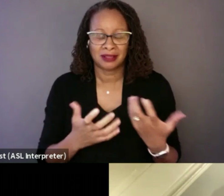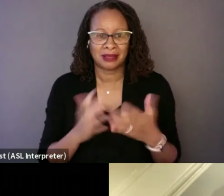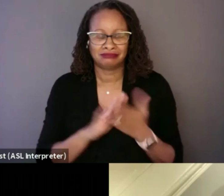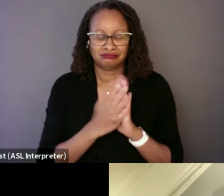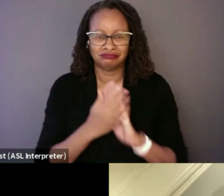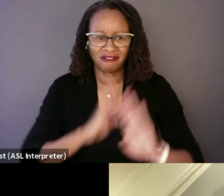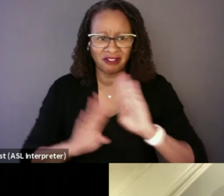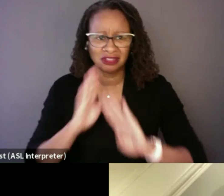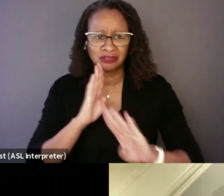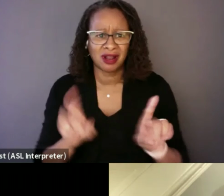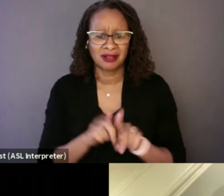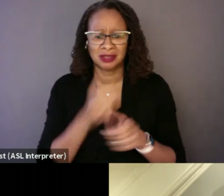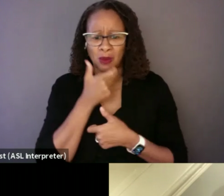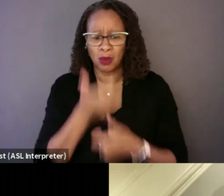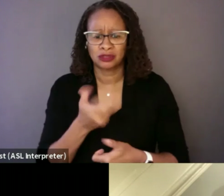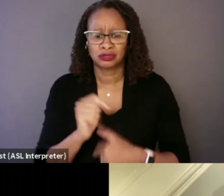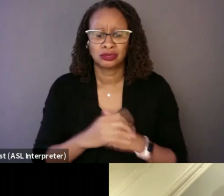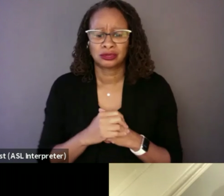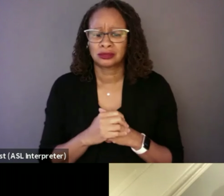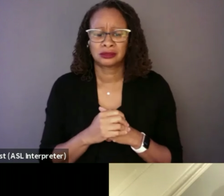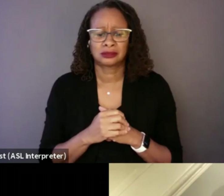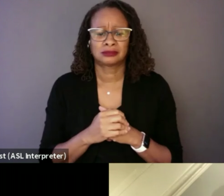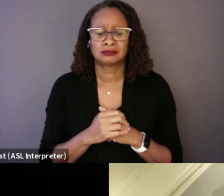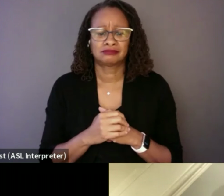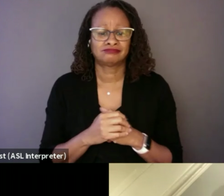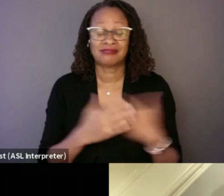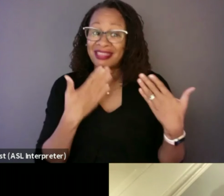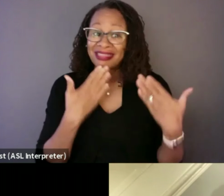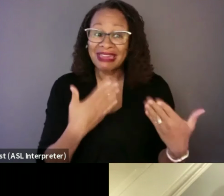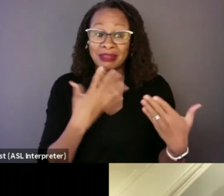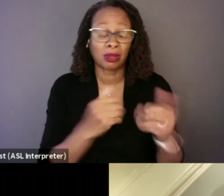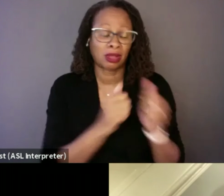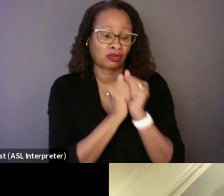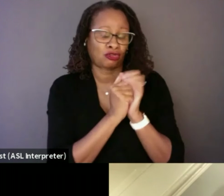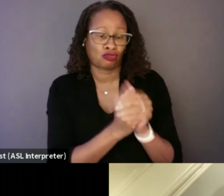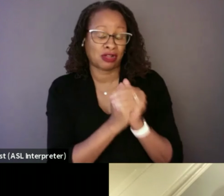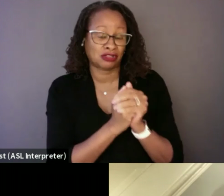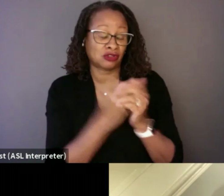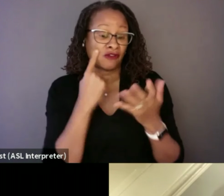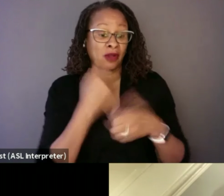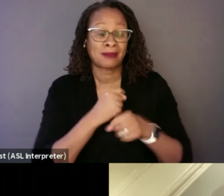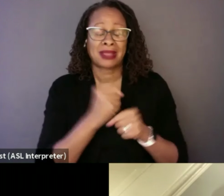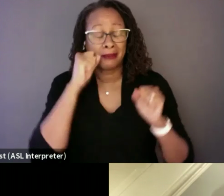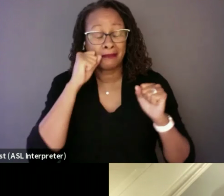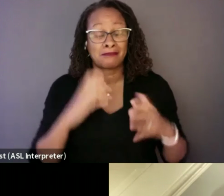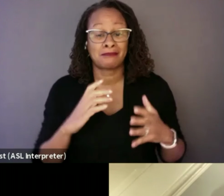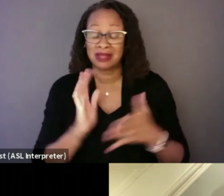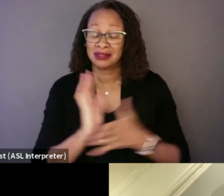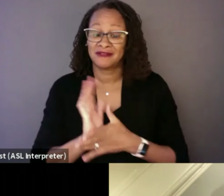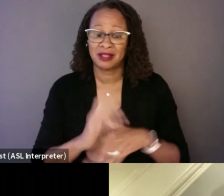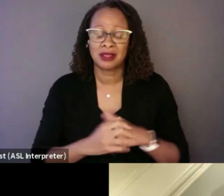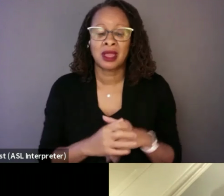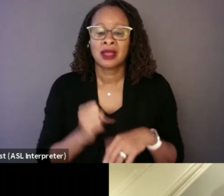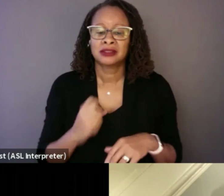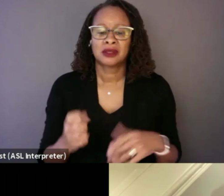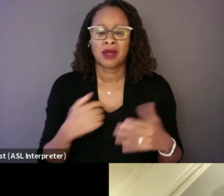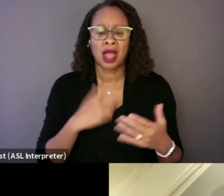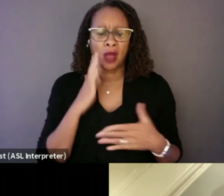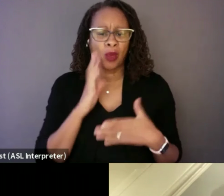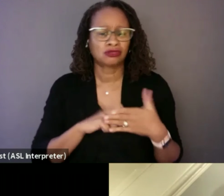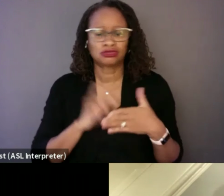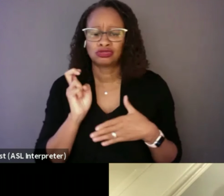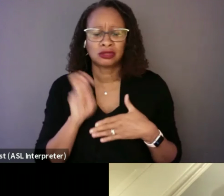frustrated. And so, you know, just thank you and congratulations for making such an amazing film. And so I'm just gonna jump right